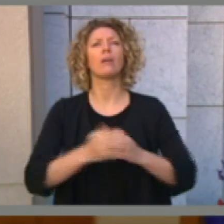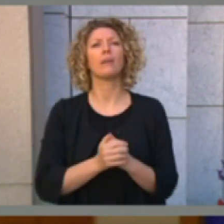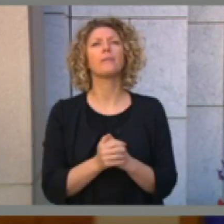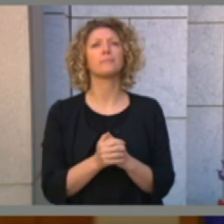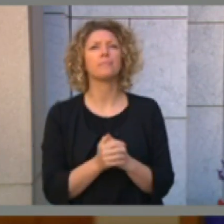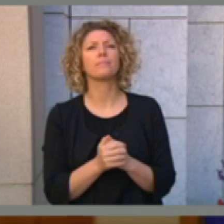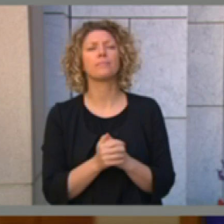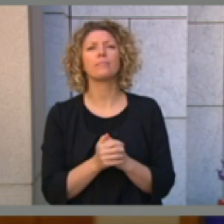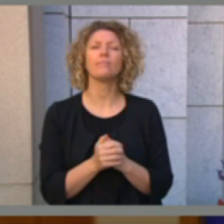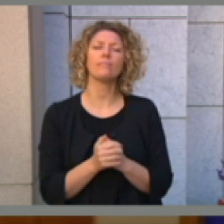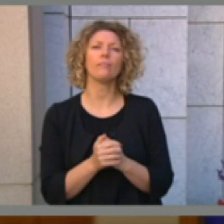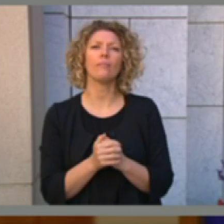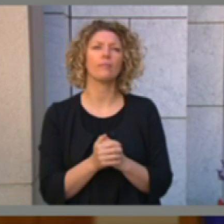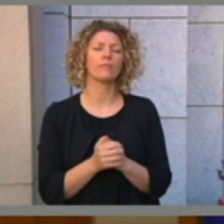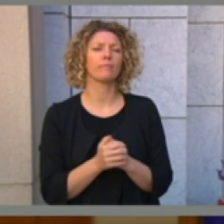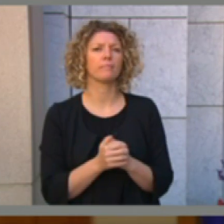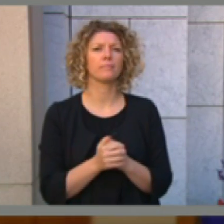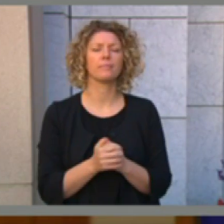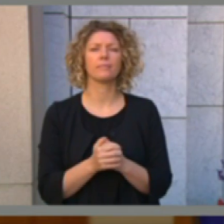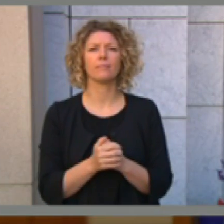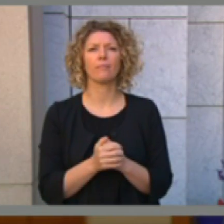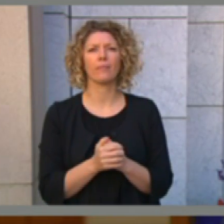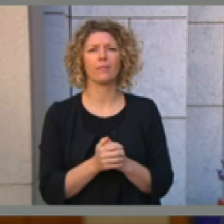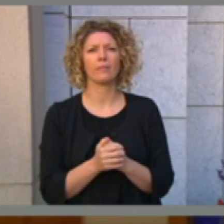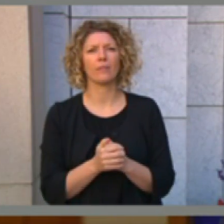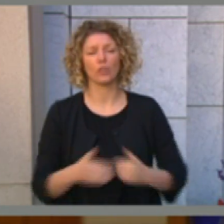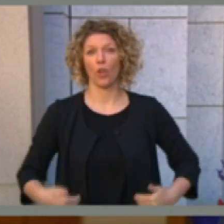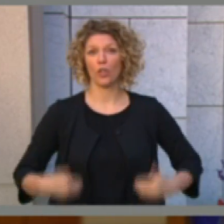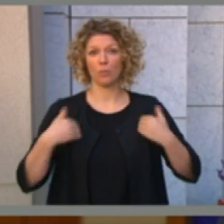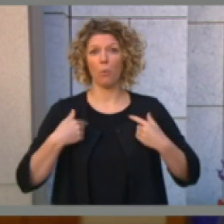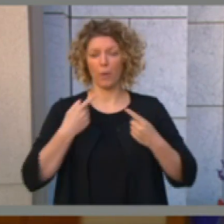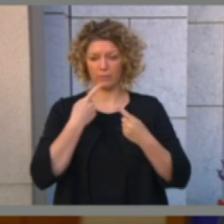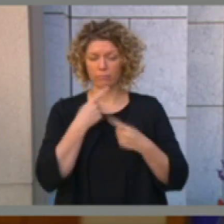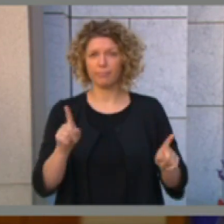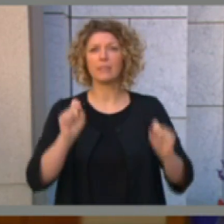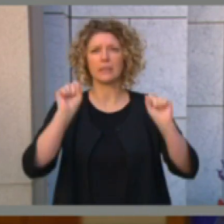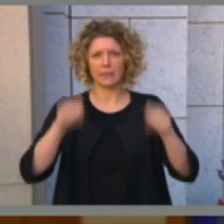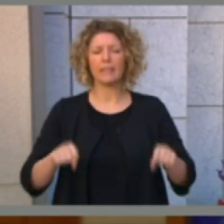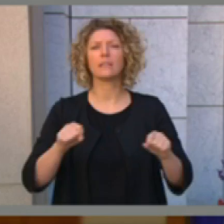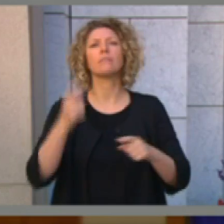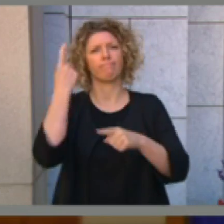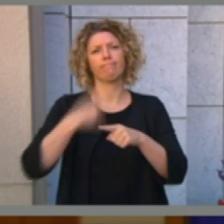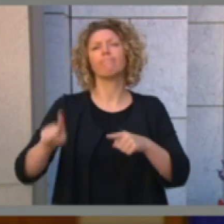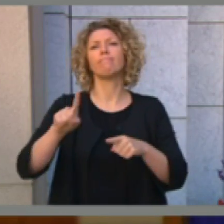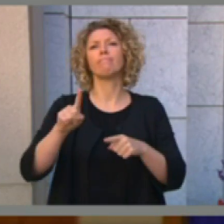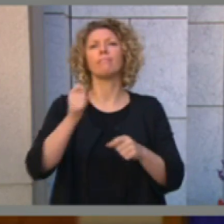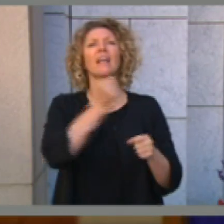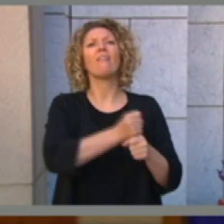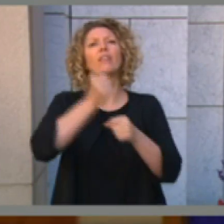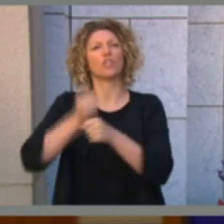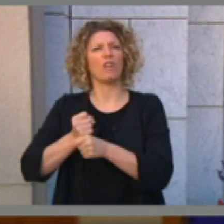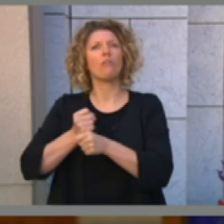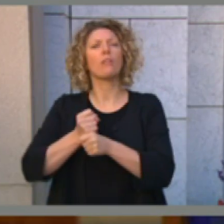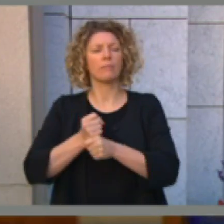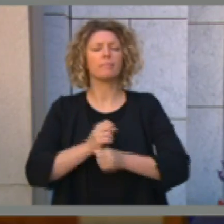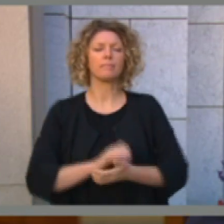that out this morning by ensuring that those measures are now in place and approved by the Governor-General. Secondly,